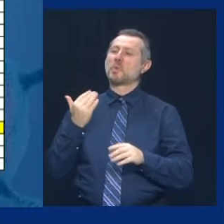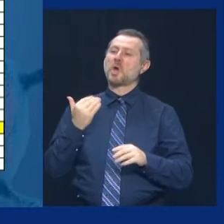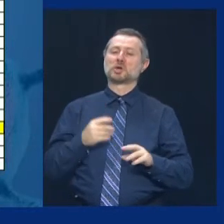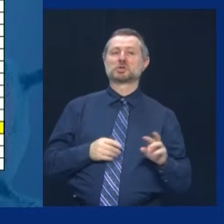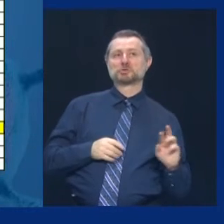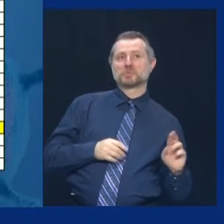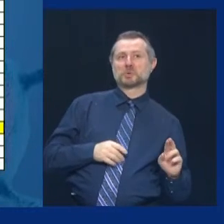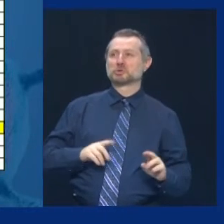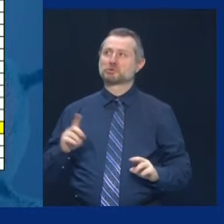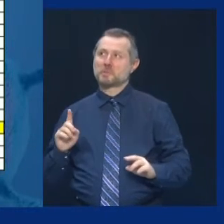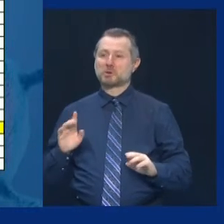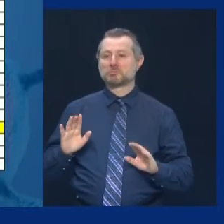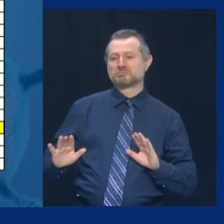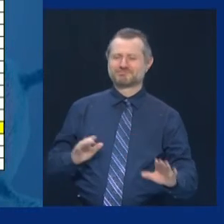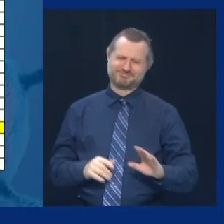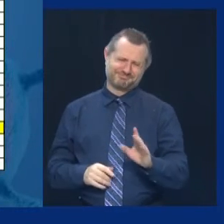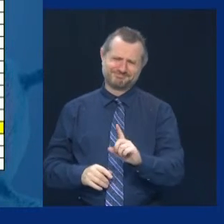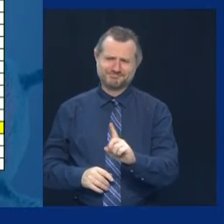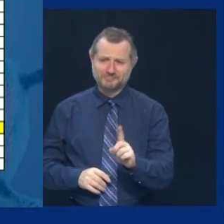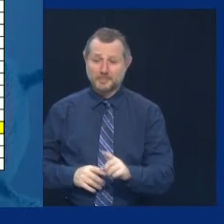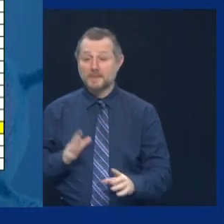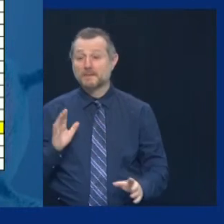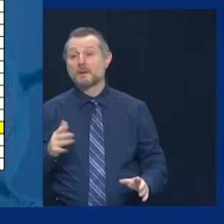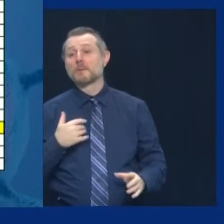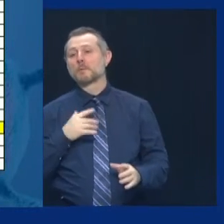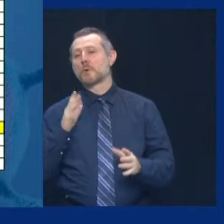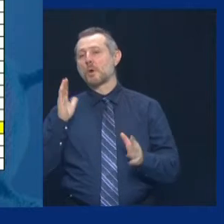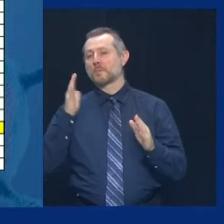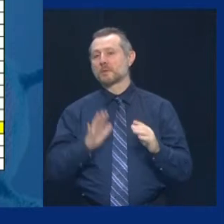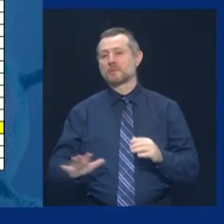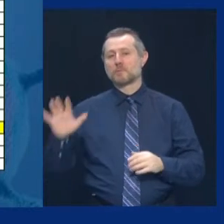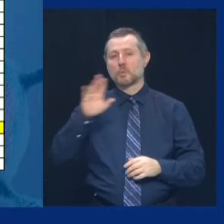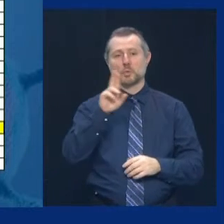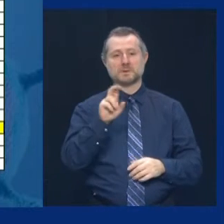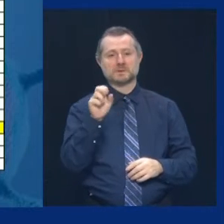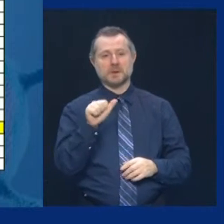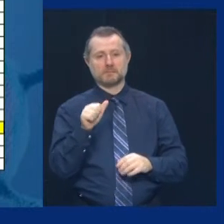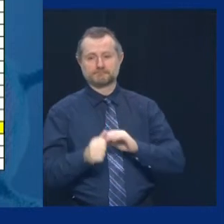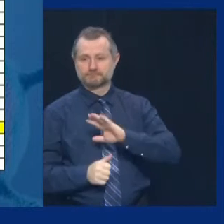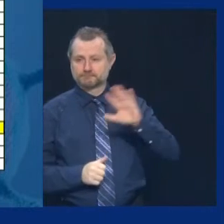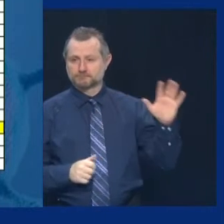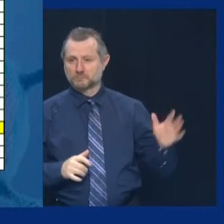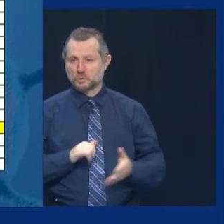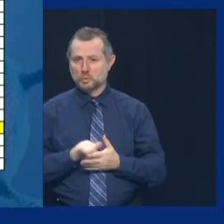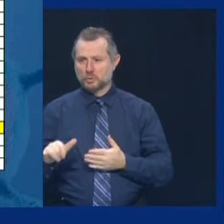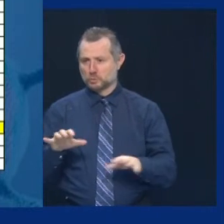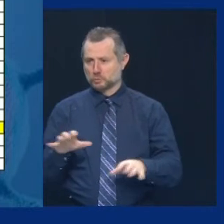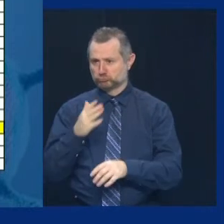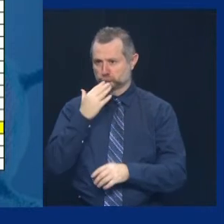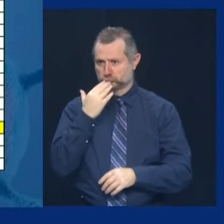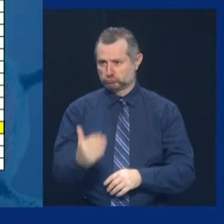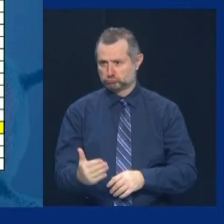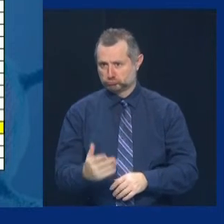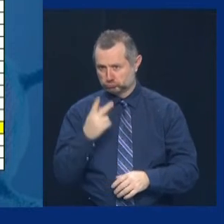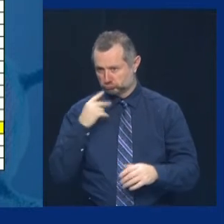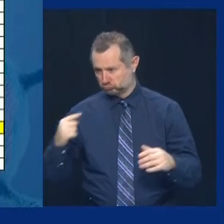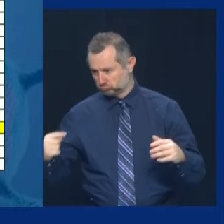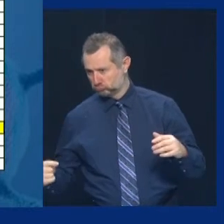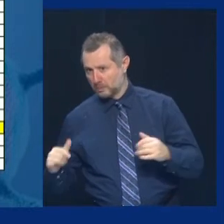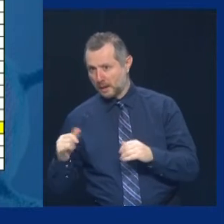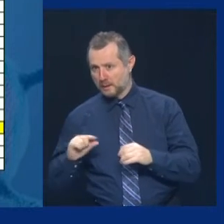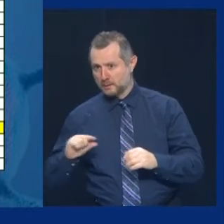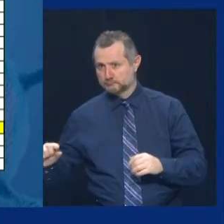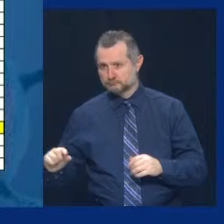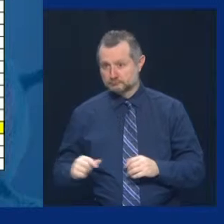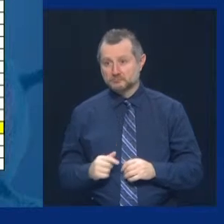Statewide, compared to the rest of the nation, New York is doing very well. This is a bit of a mixed message. I run into this all the time. Well,